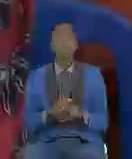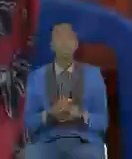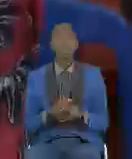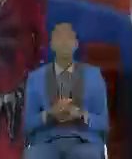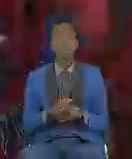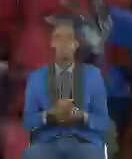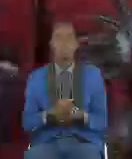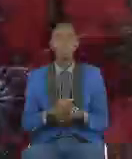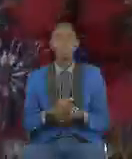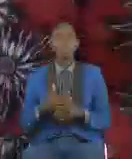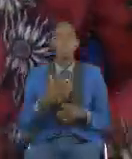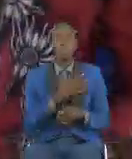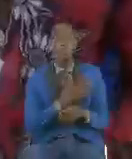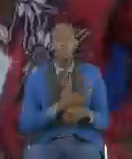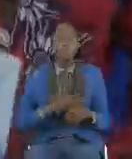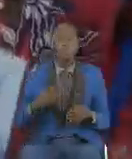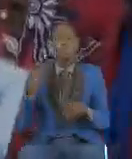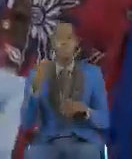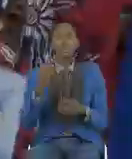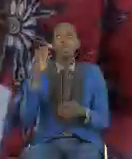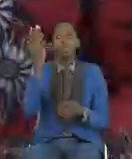And the sword of the Spirit